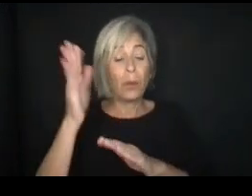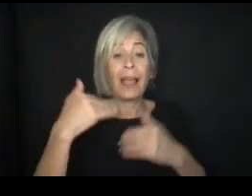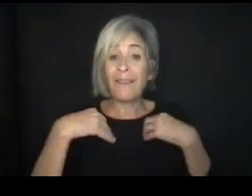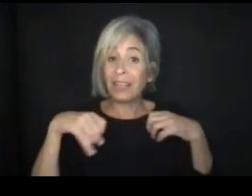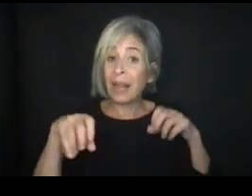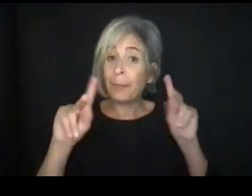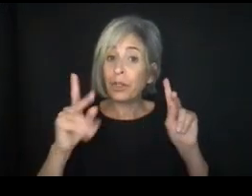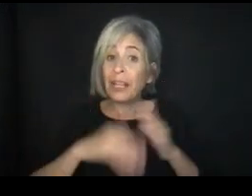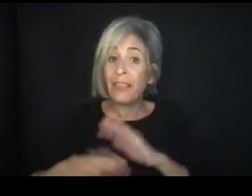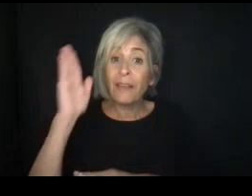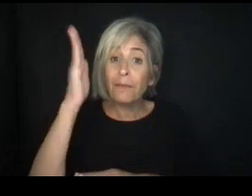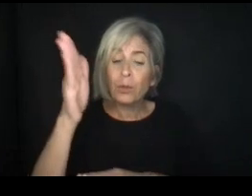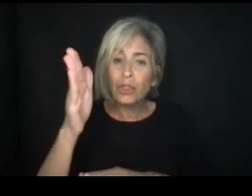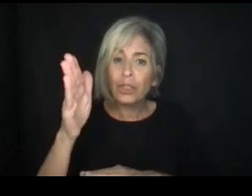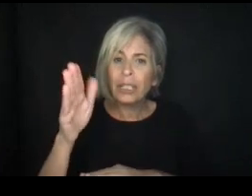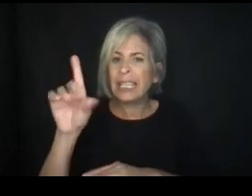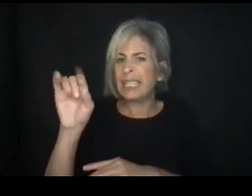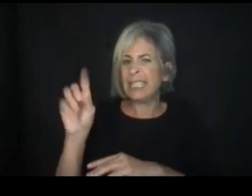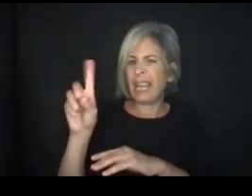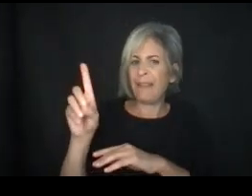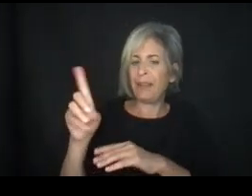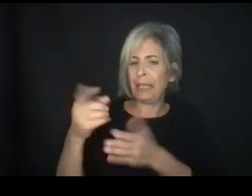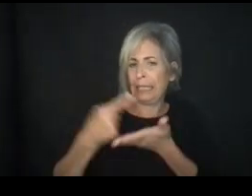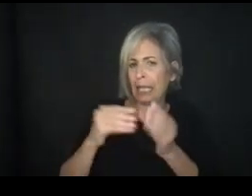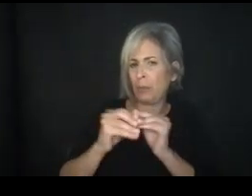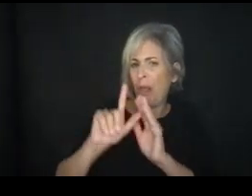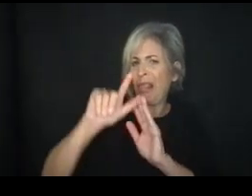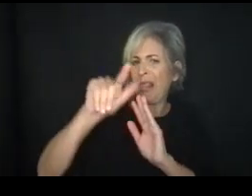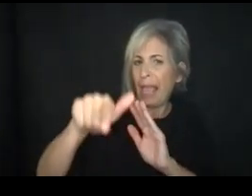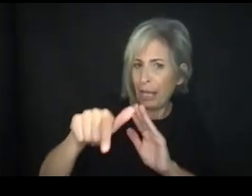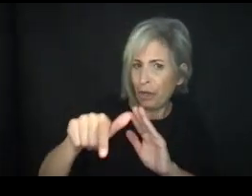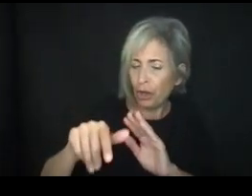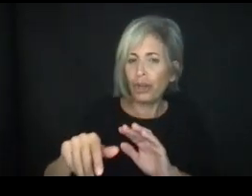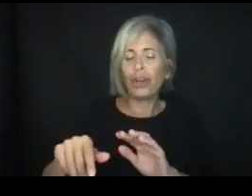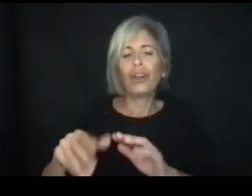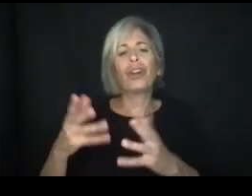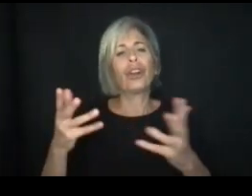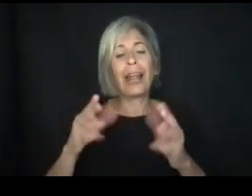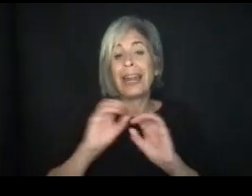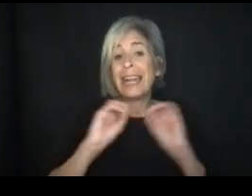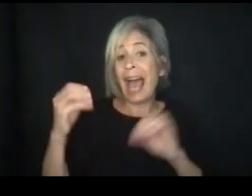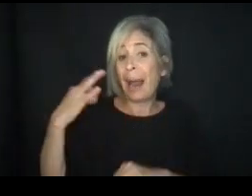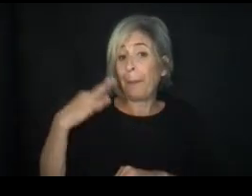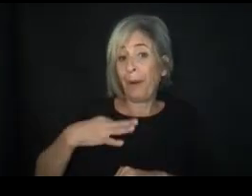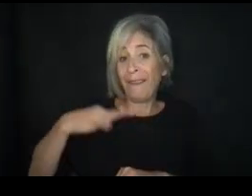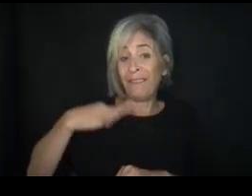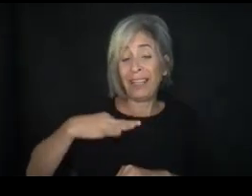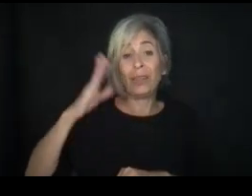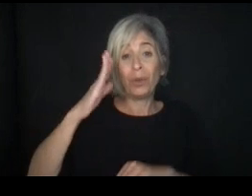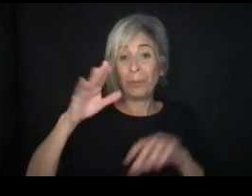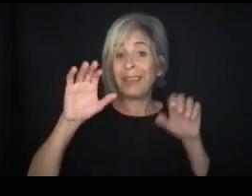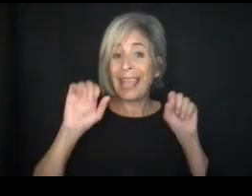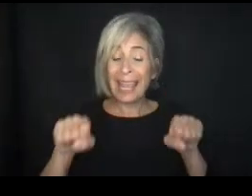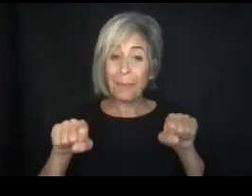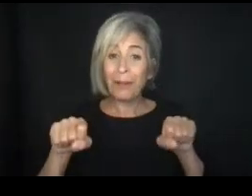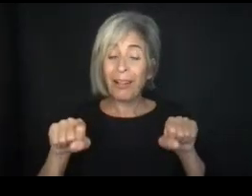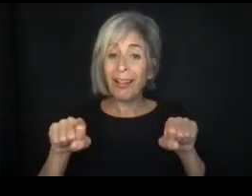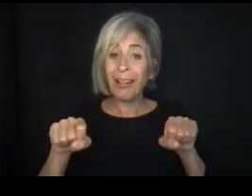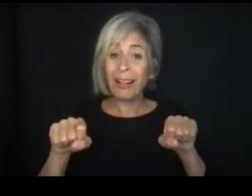in the future, and I'll let David talk more about that, where nonprofits will be able to put